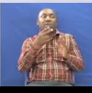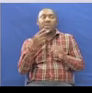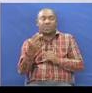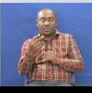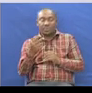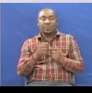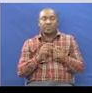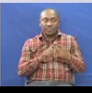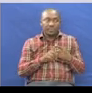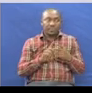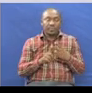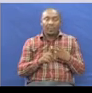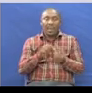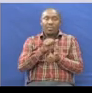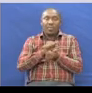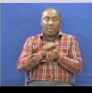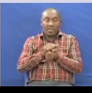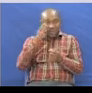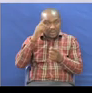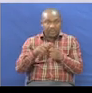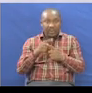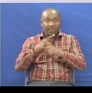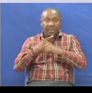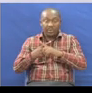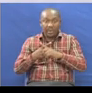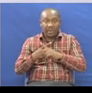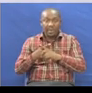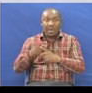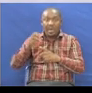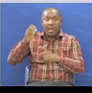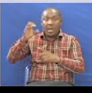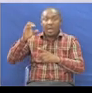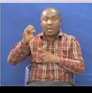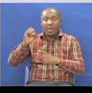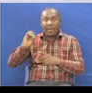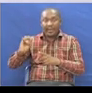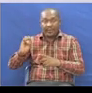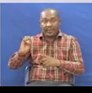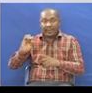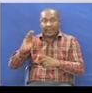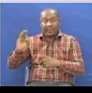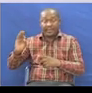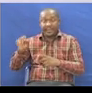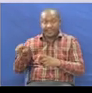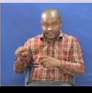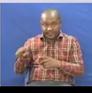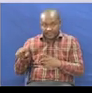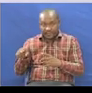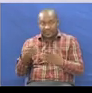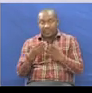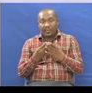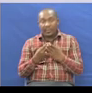whose product? You multiply the coefficient of this one here and the constant term. How much is that? Can you do it for